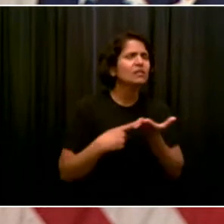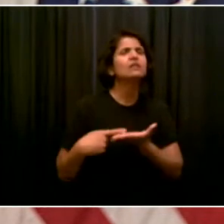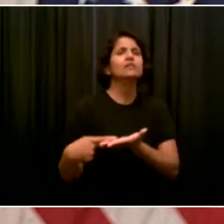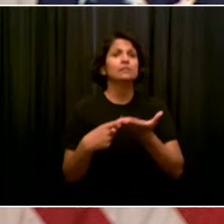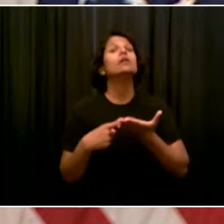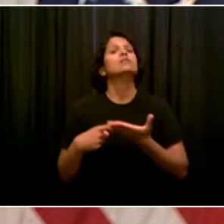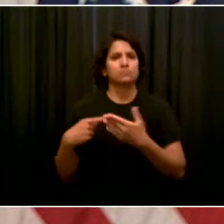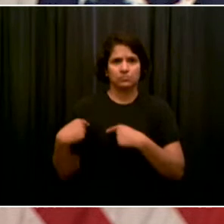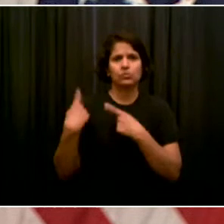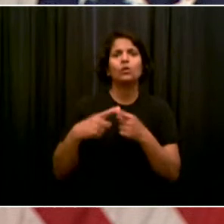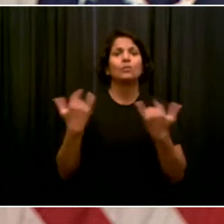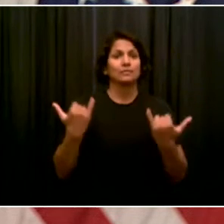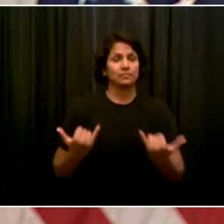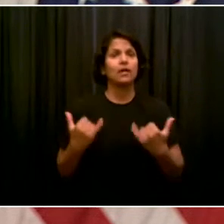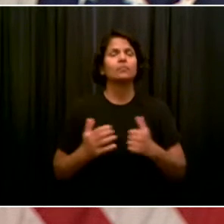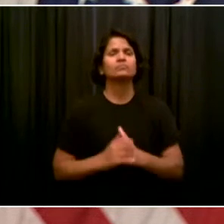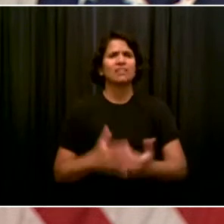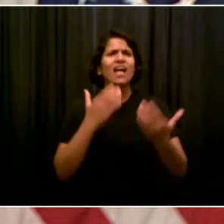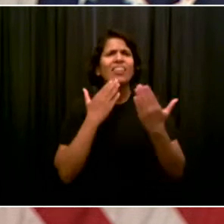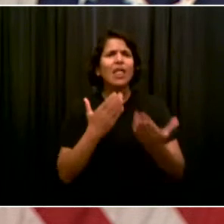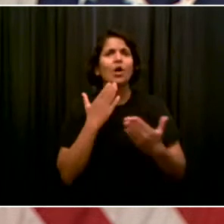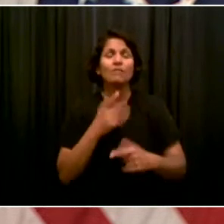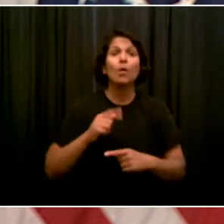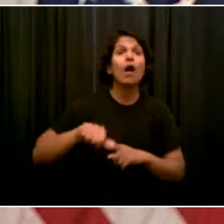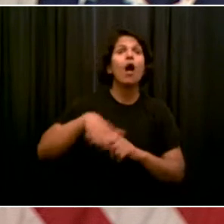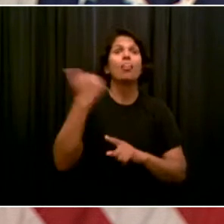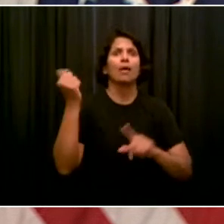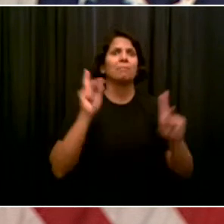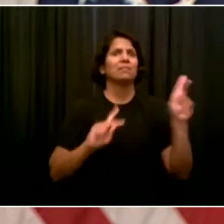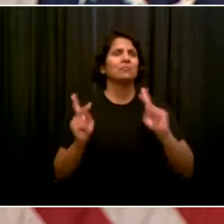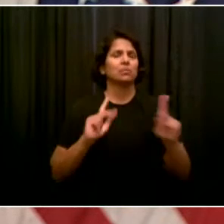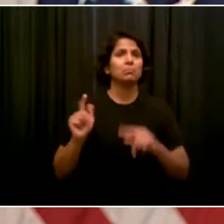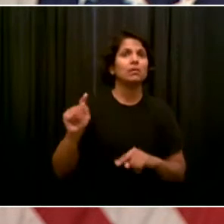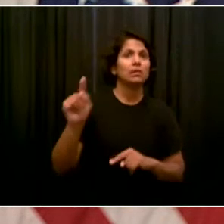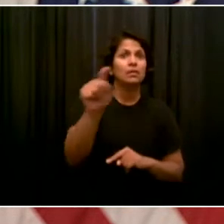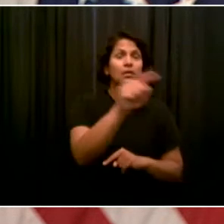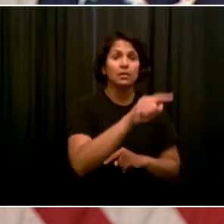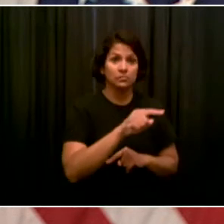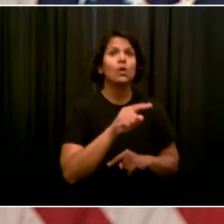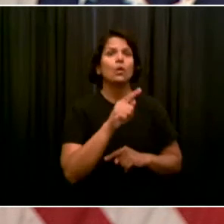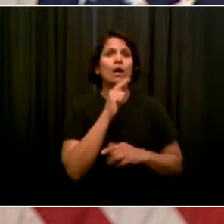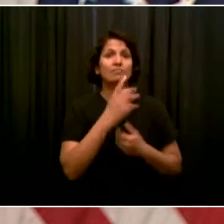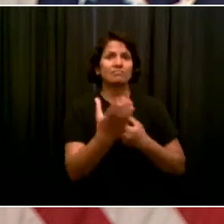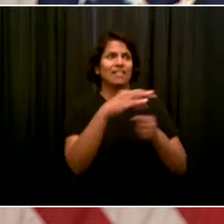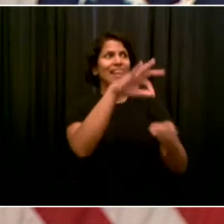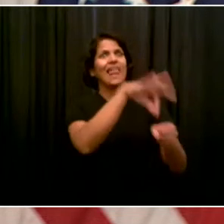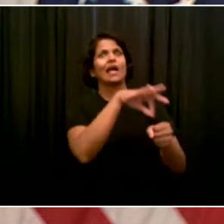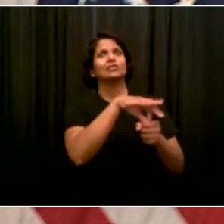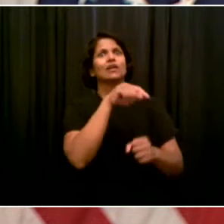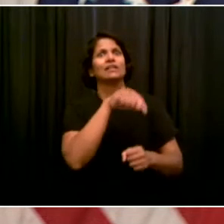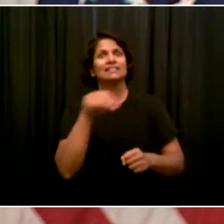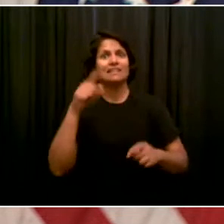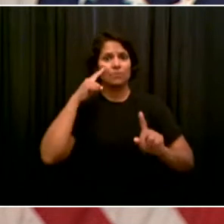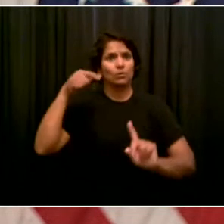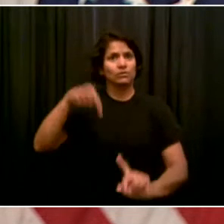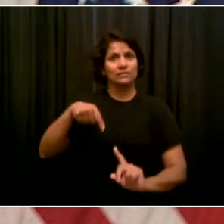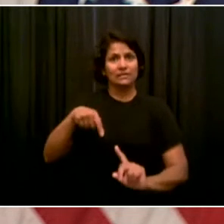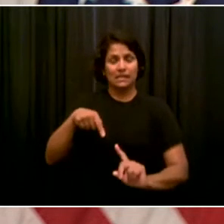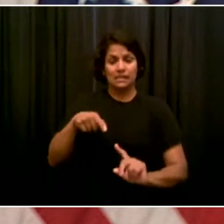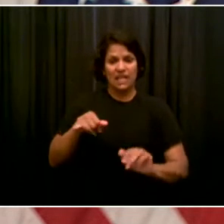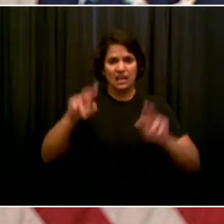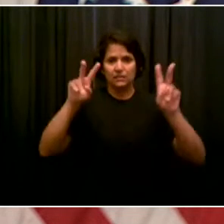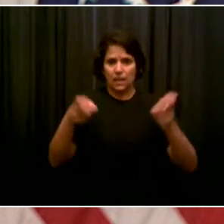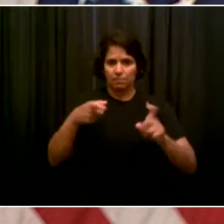elected officials and community members who over the last few years have weighed in on this issue, your government listened.